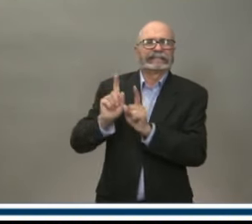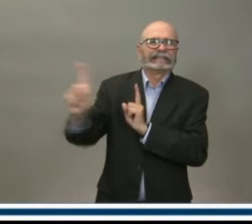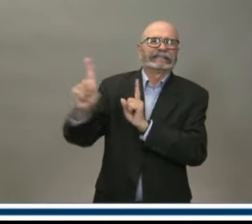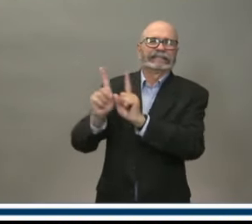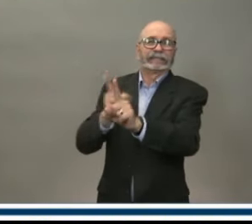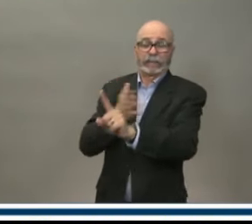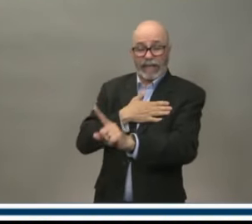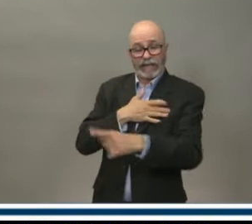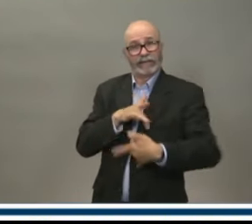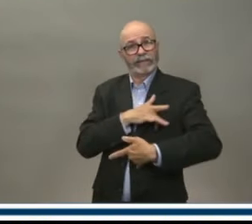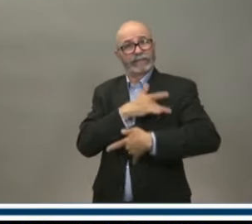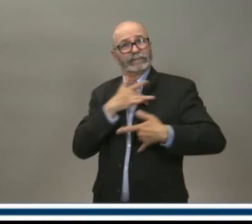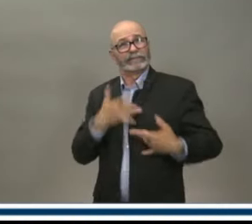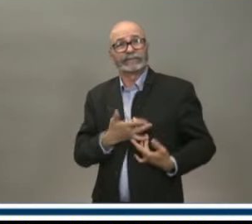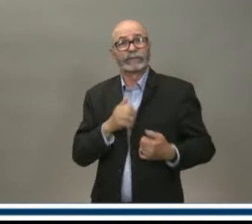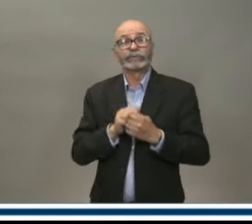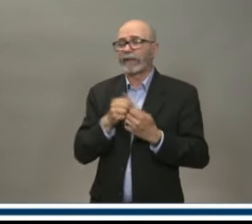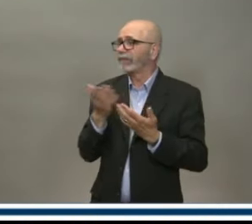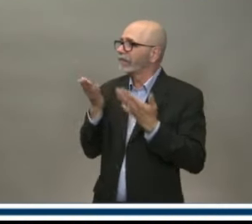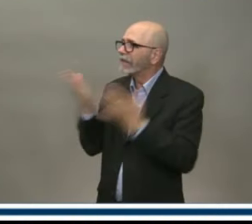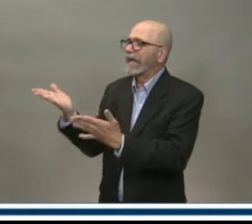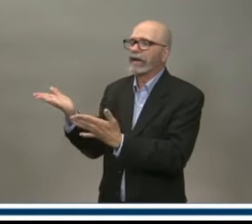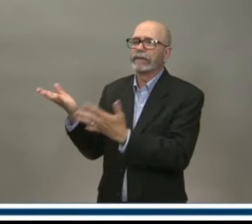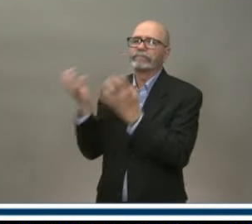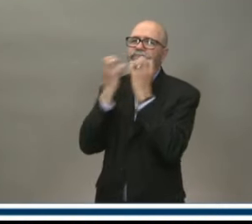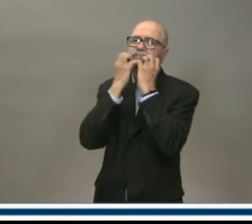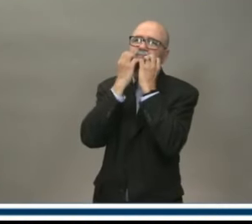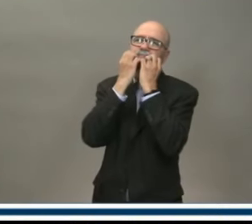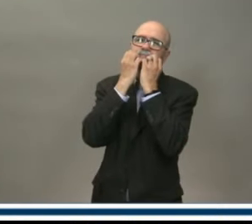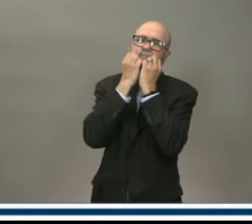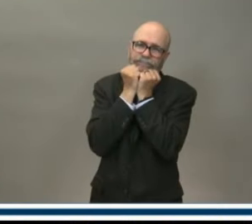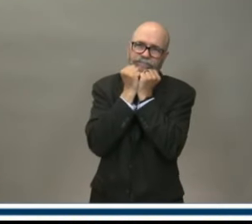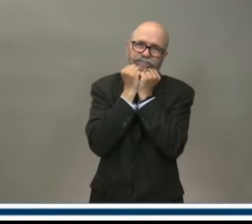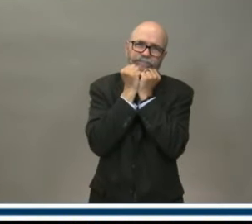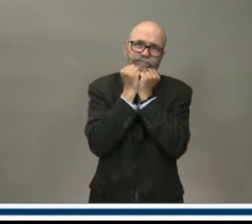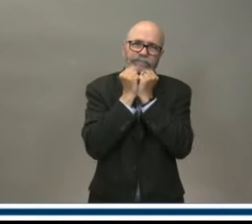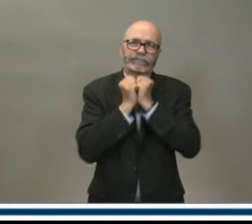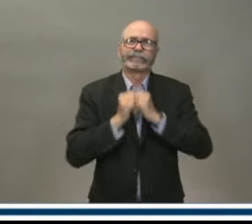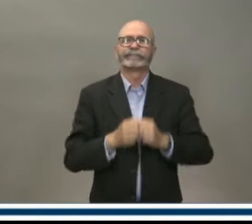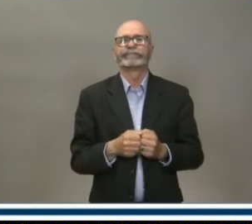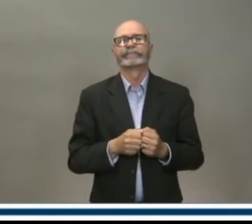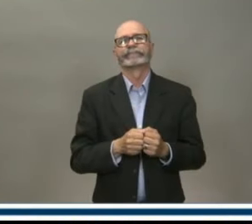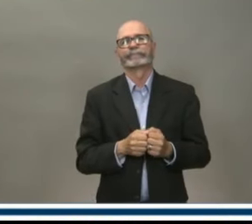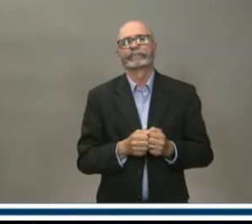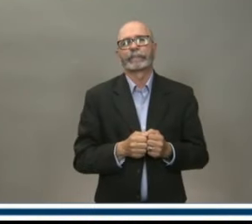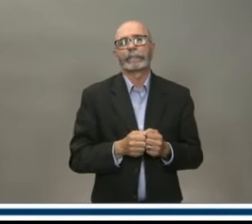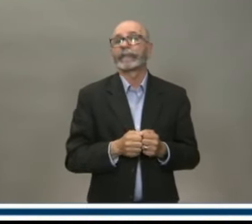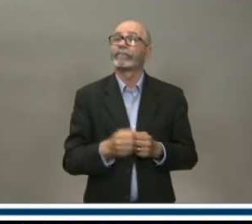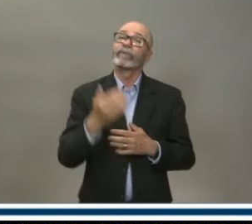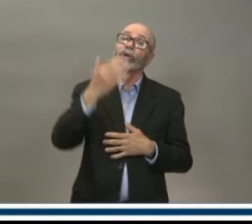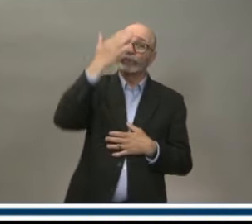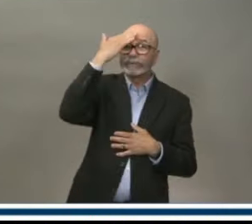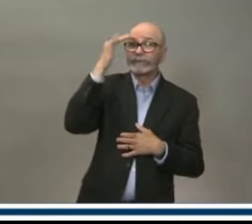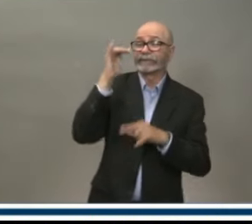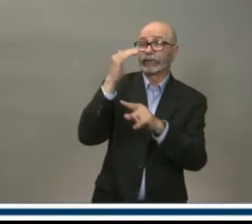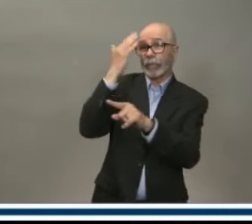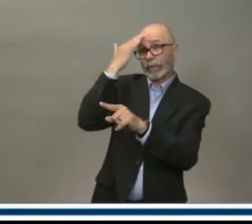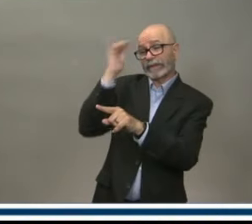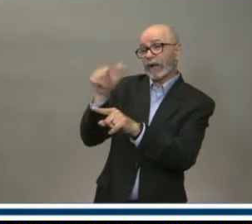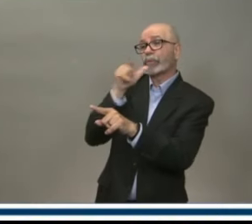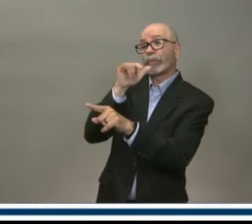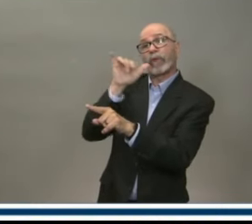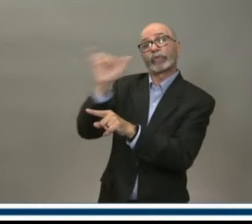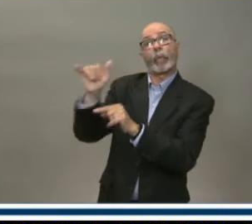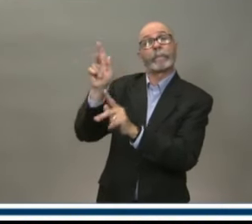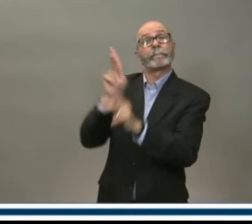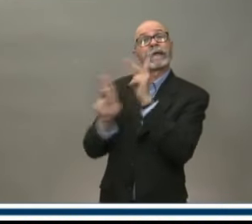Strang, I want to let people know we will be waiving extra dispensing fees for those enrolled in family pharmacare and